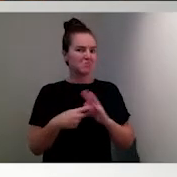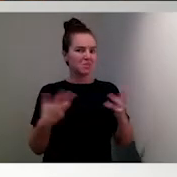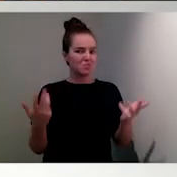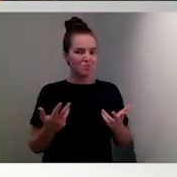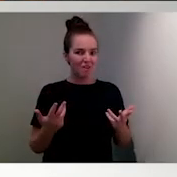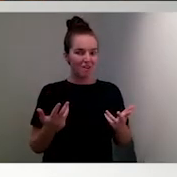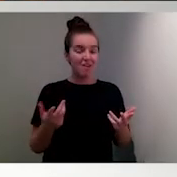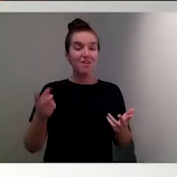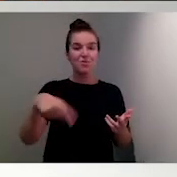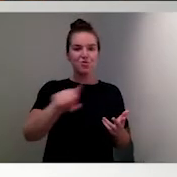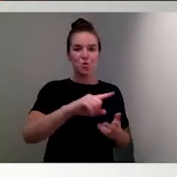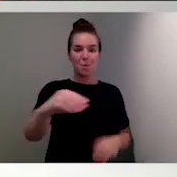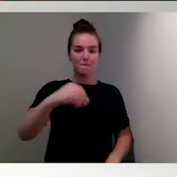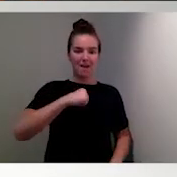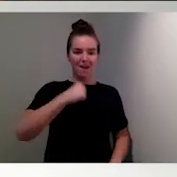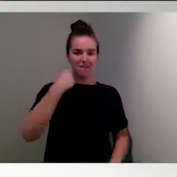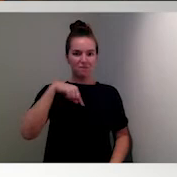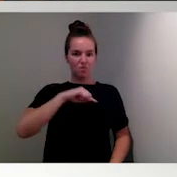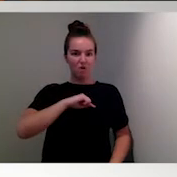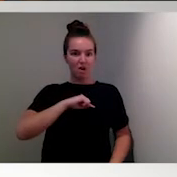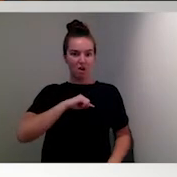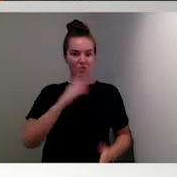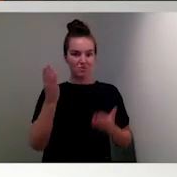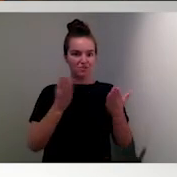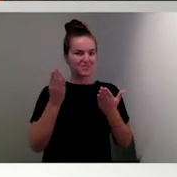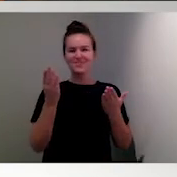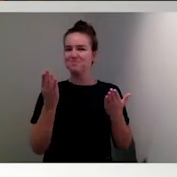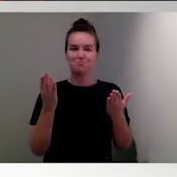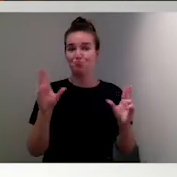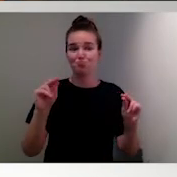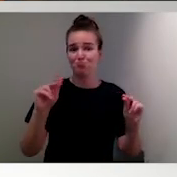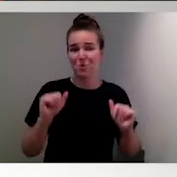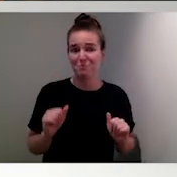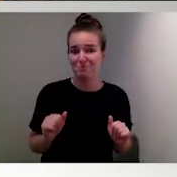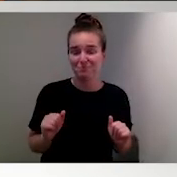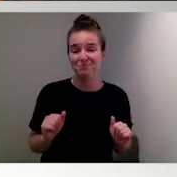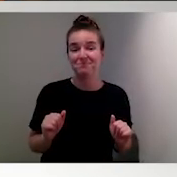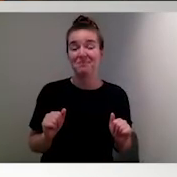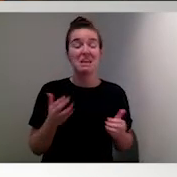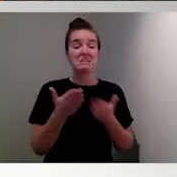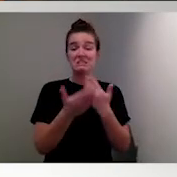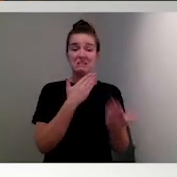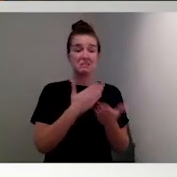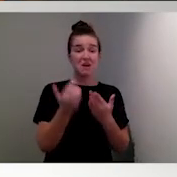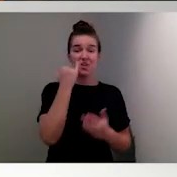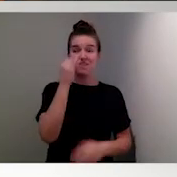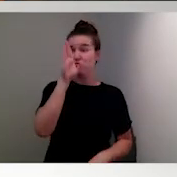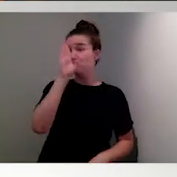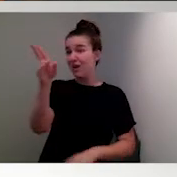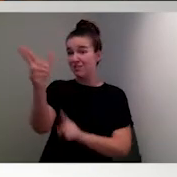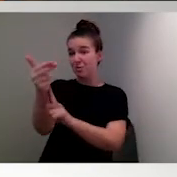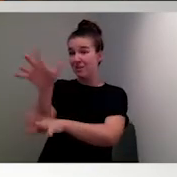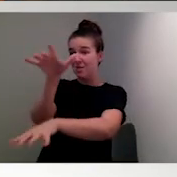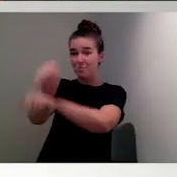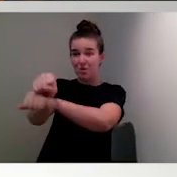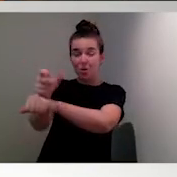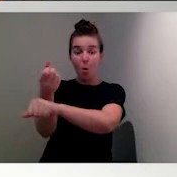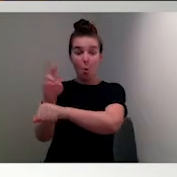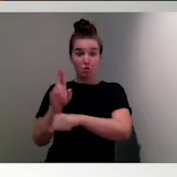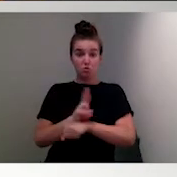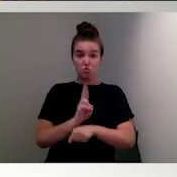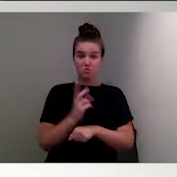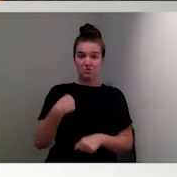don't pay anything extra for our services. Your cost is the same whether you book direct or you use a travel